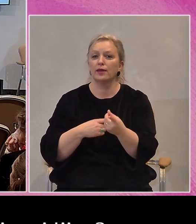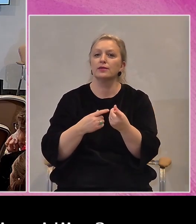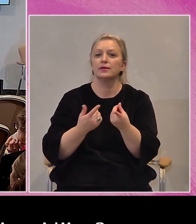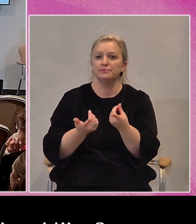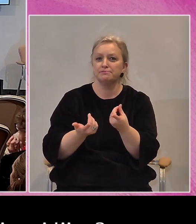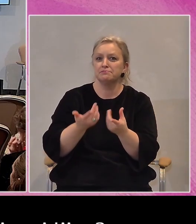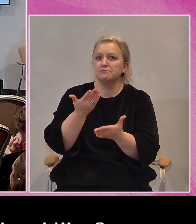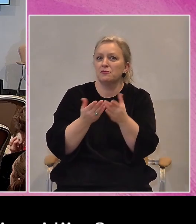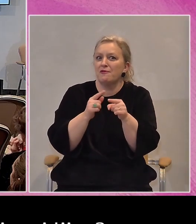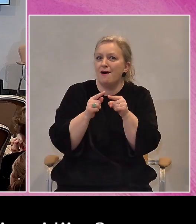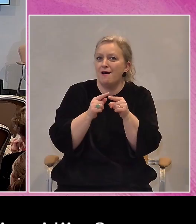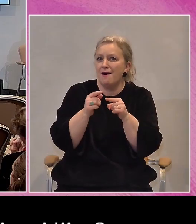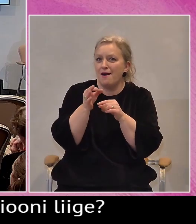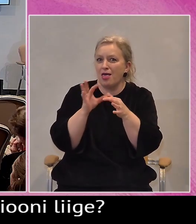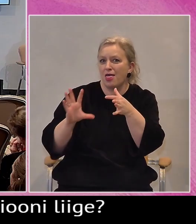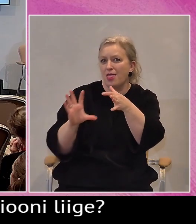possibilities.